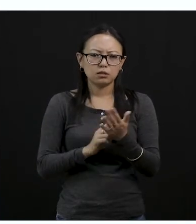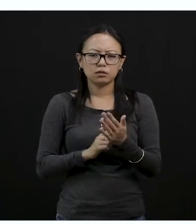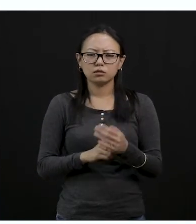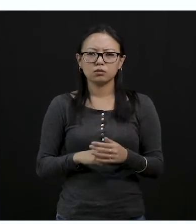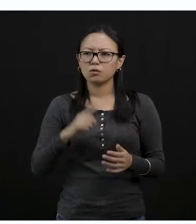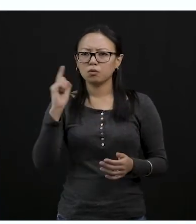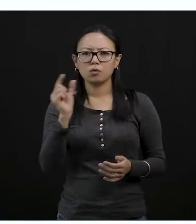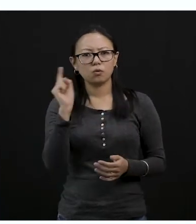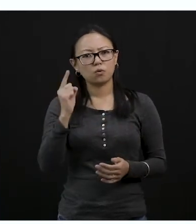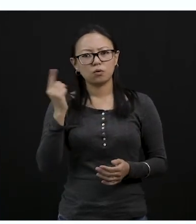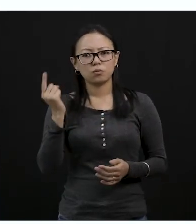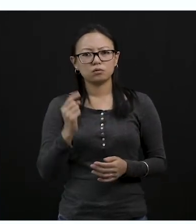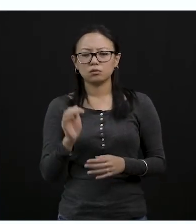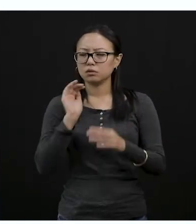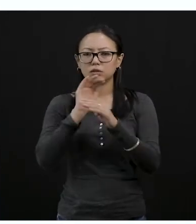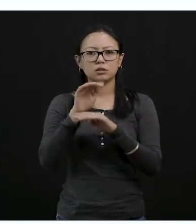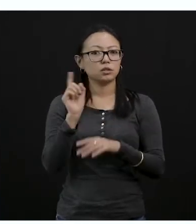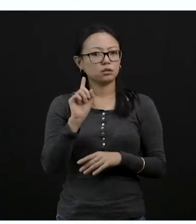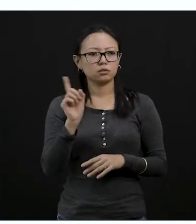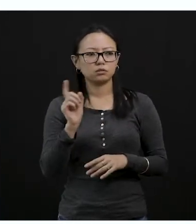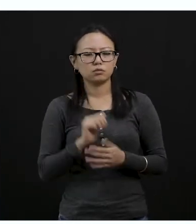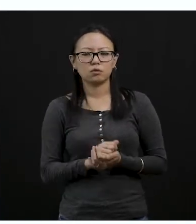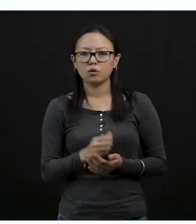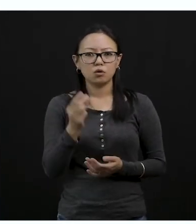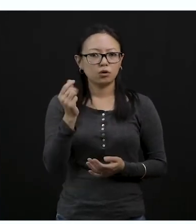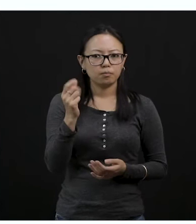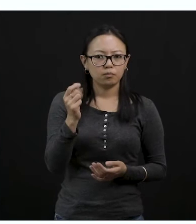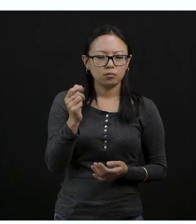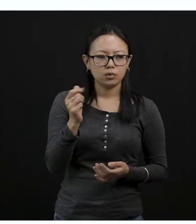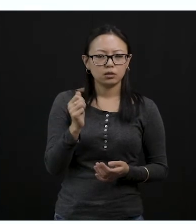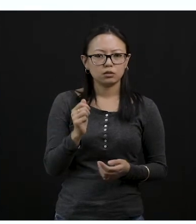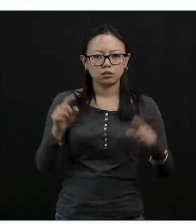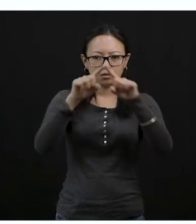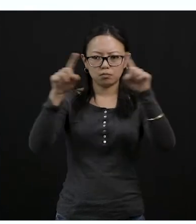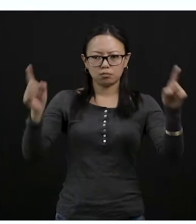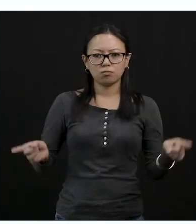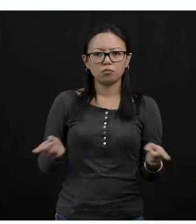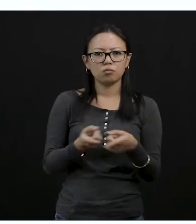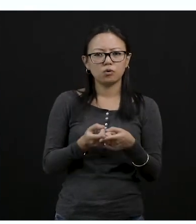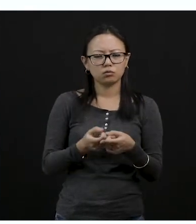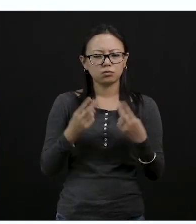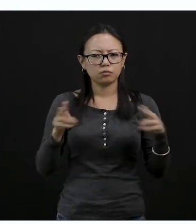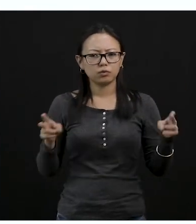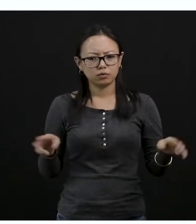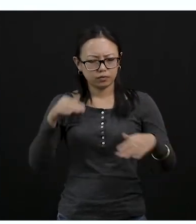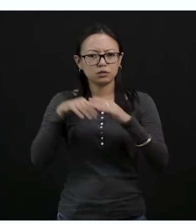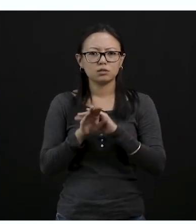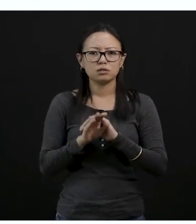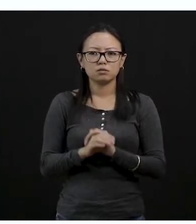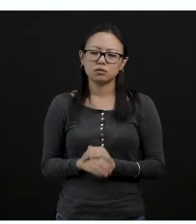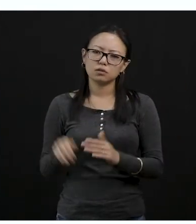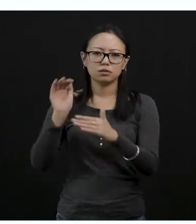money, or you can also send some parcels, that is bigger things. Okay, and not